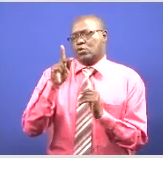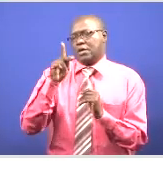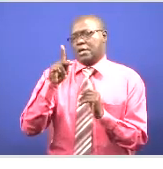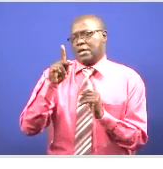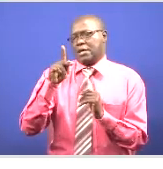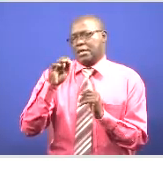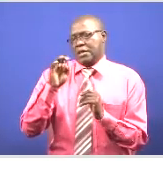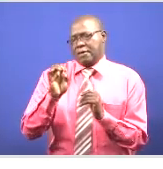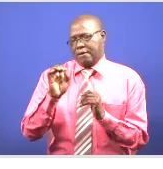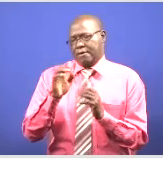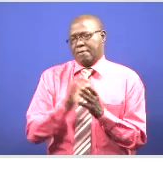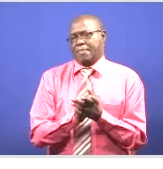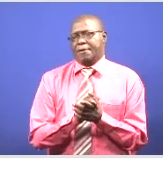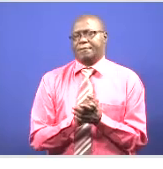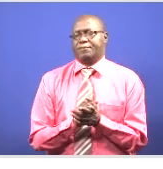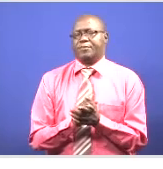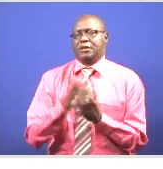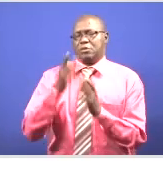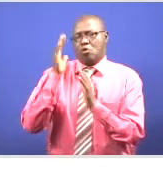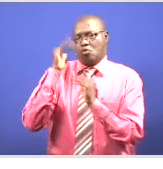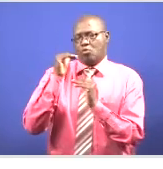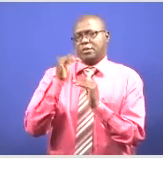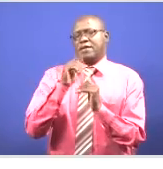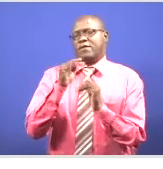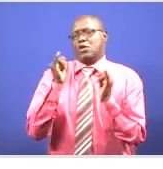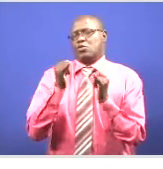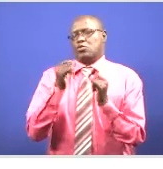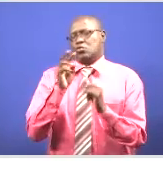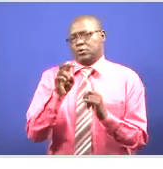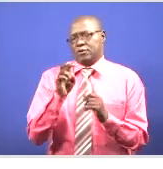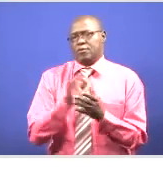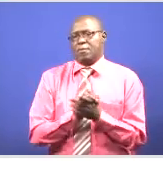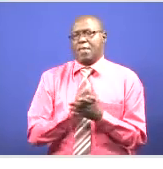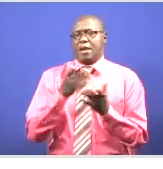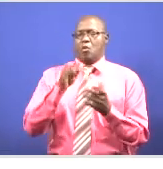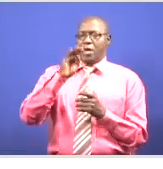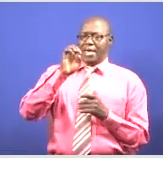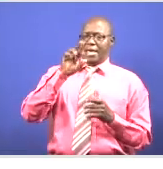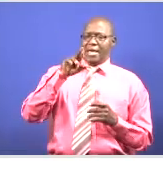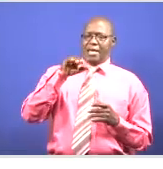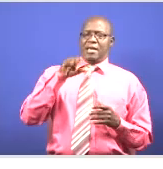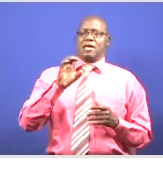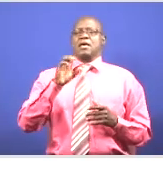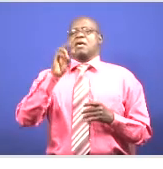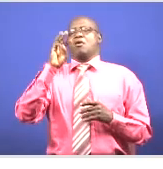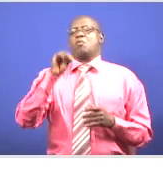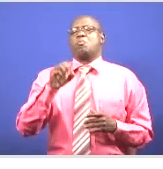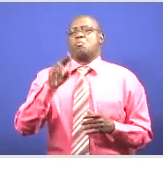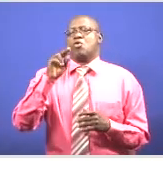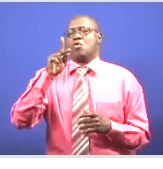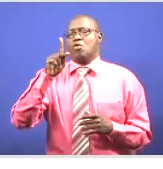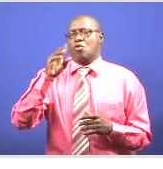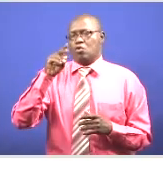is HopeTVNewsWatch. Now in studio, I'm not alone. I'm joined by Eric Mukono, who is an economist and also